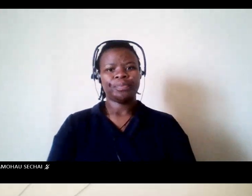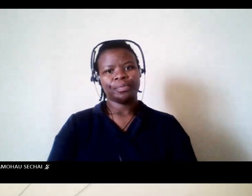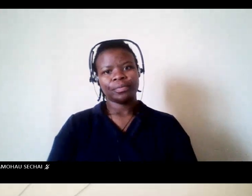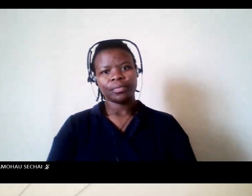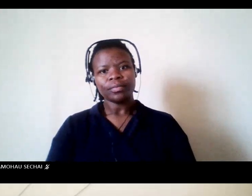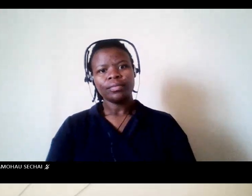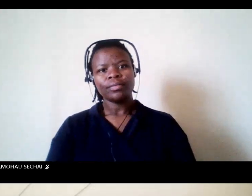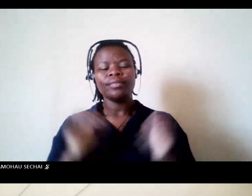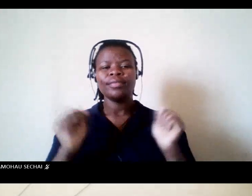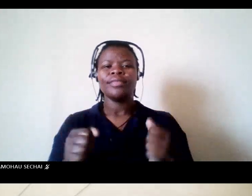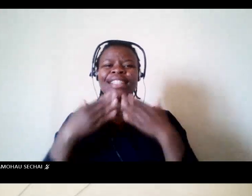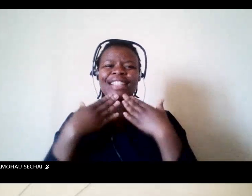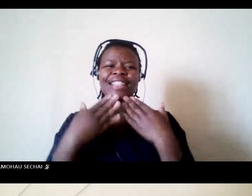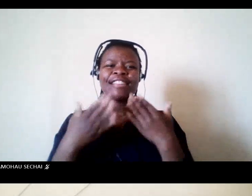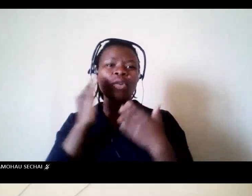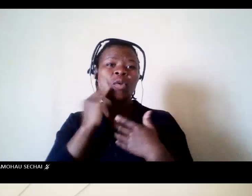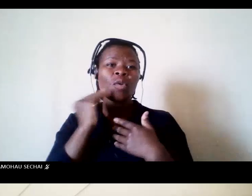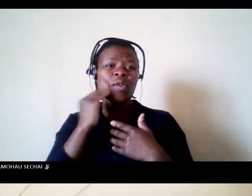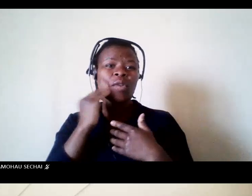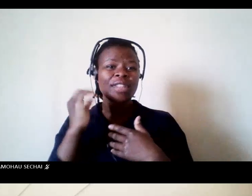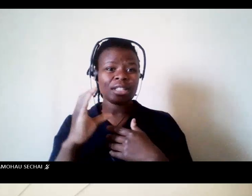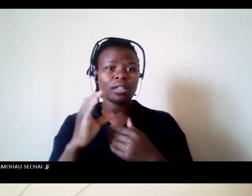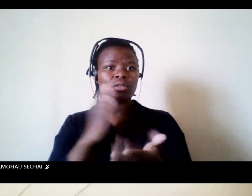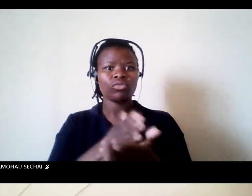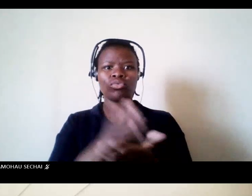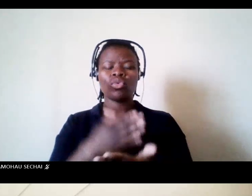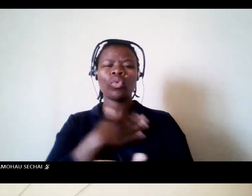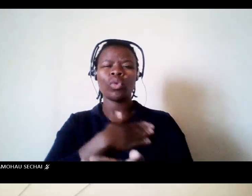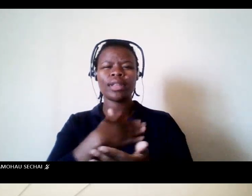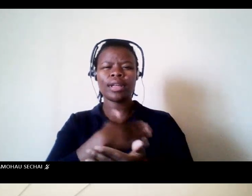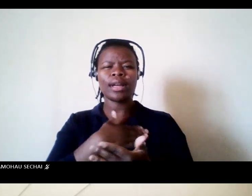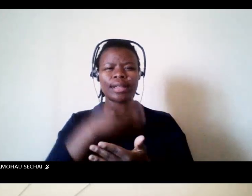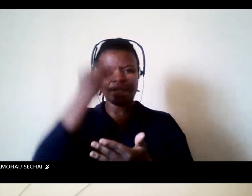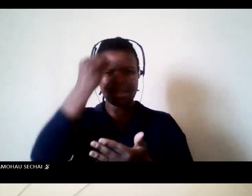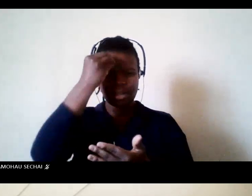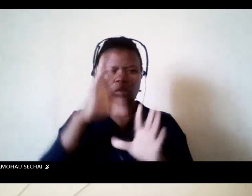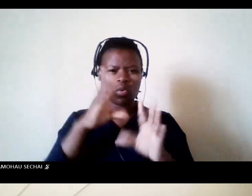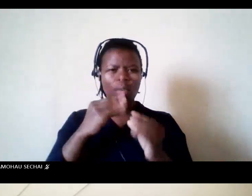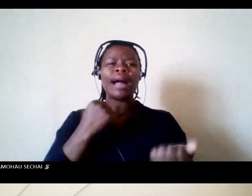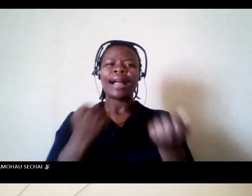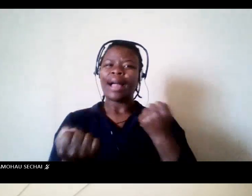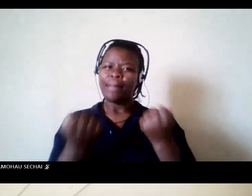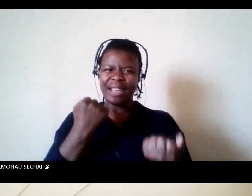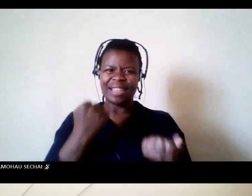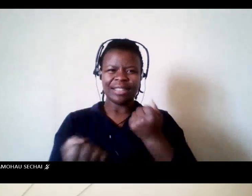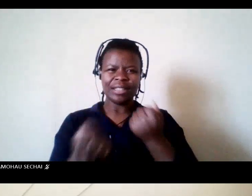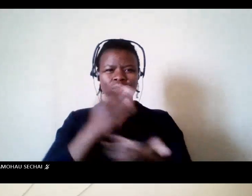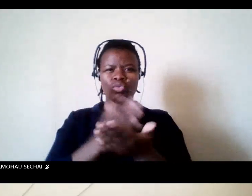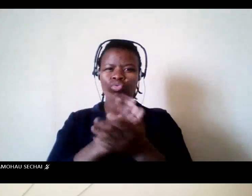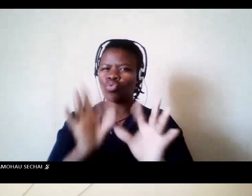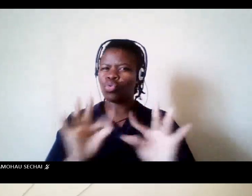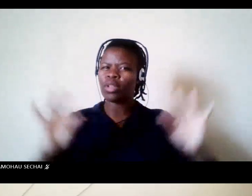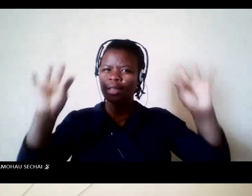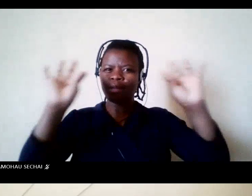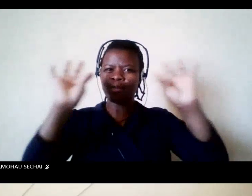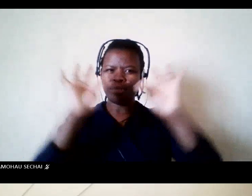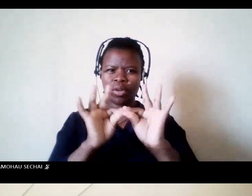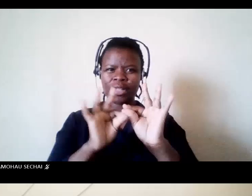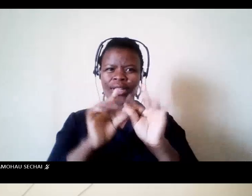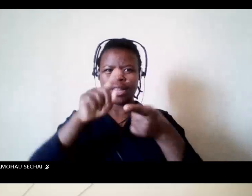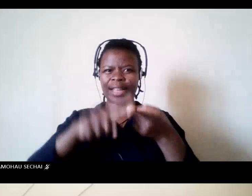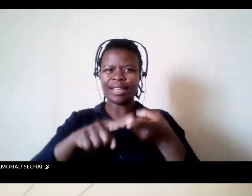Thanks, Chantal. Definitely. I like the mentioning of capacity, because that's very, very important. And capacity depends on, you know,